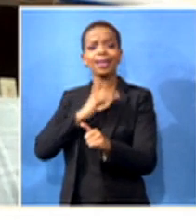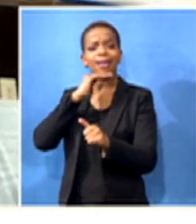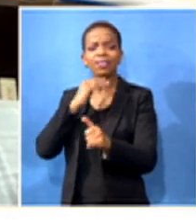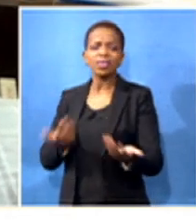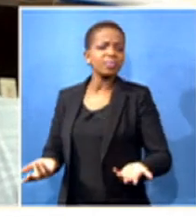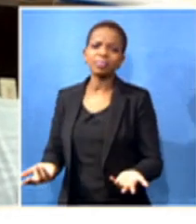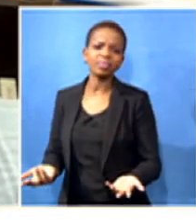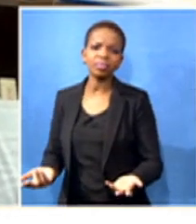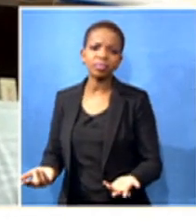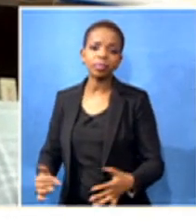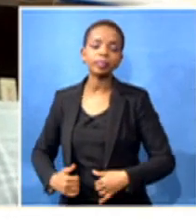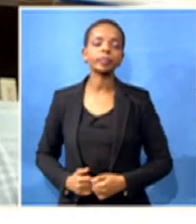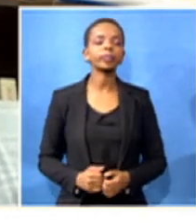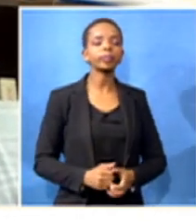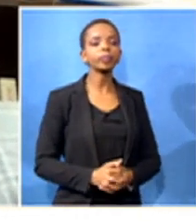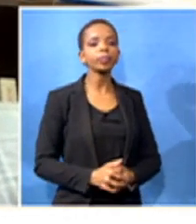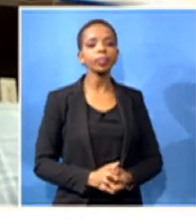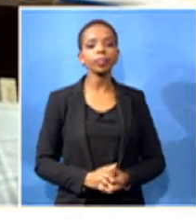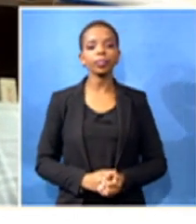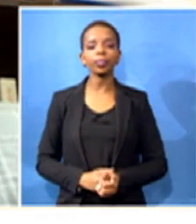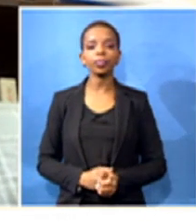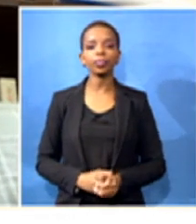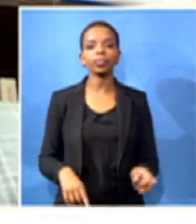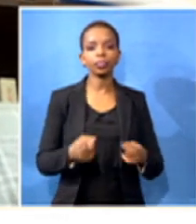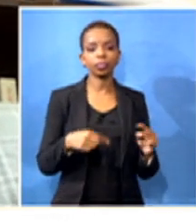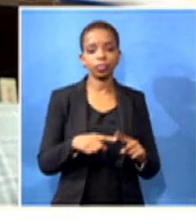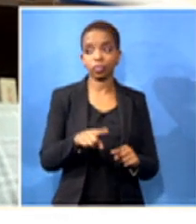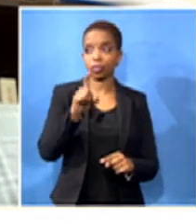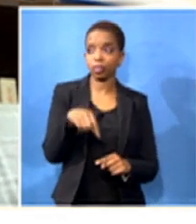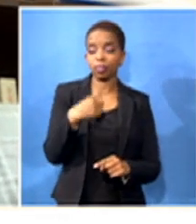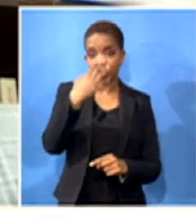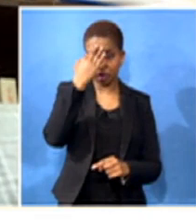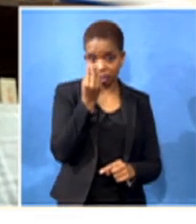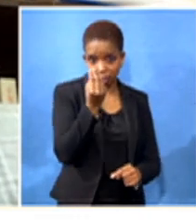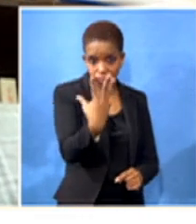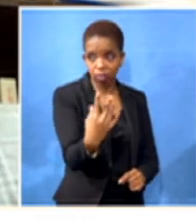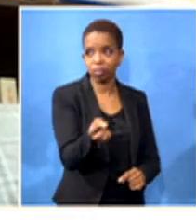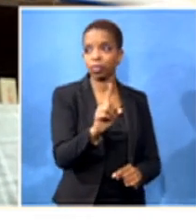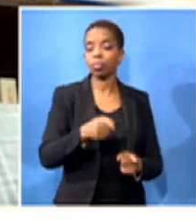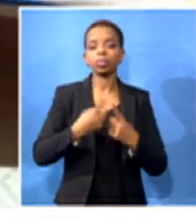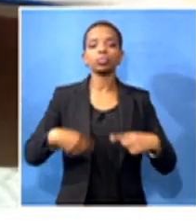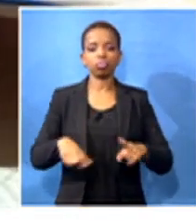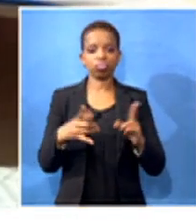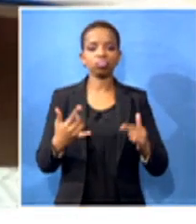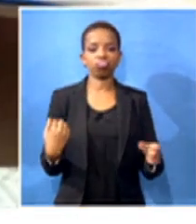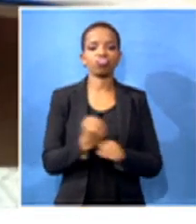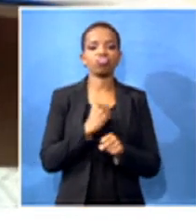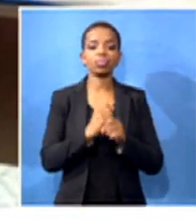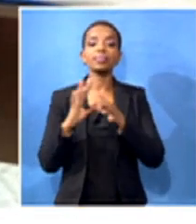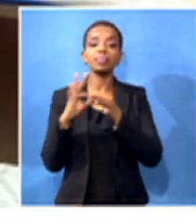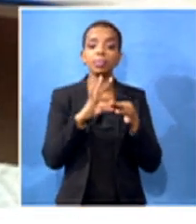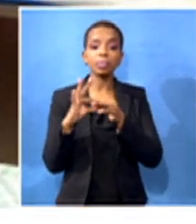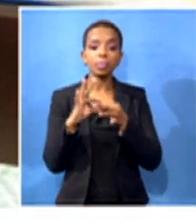Well, let me first indicate that we're now working hand in glove together with the unions as well as the